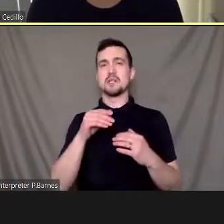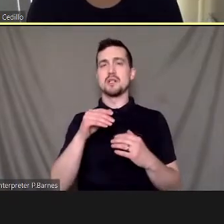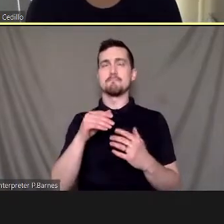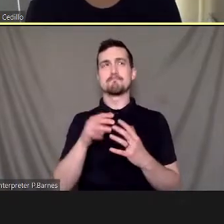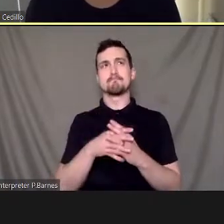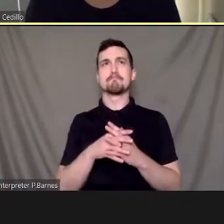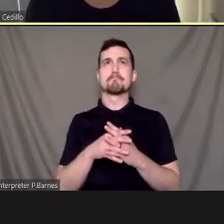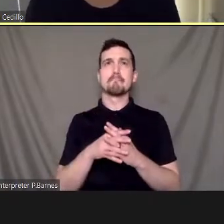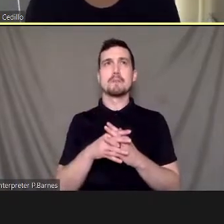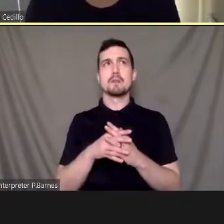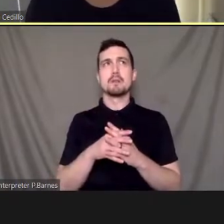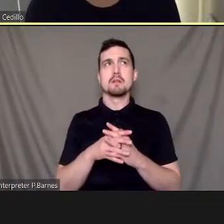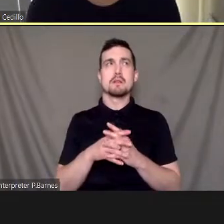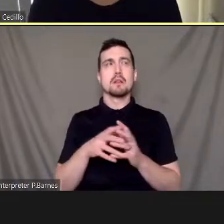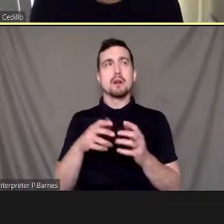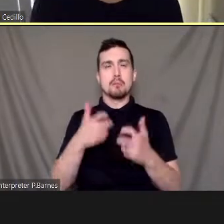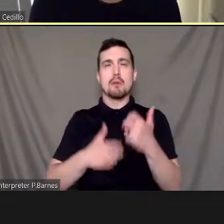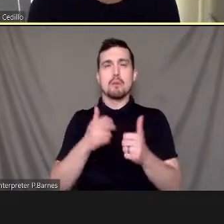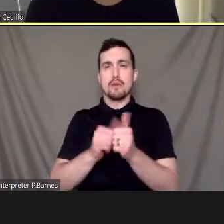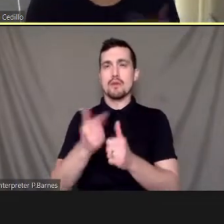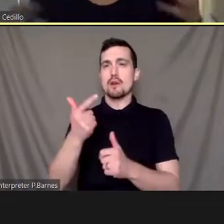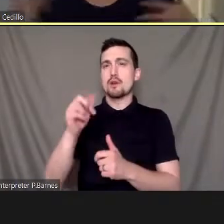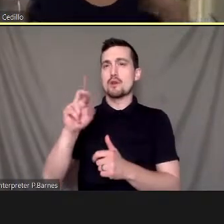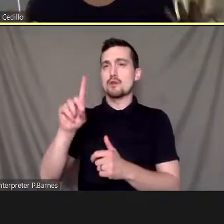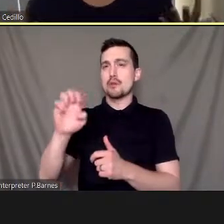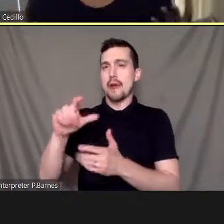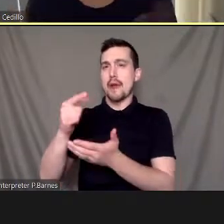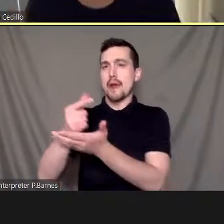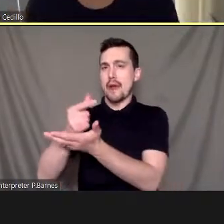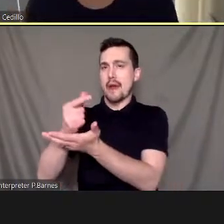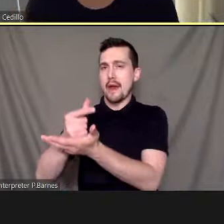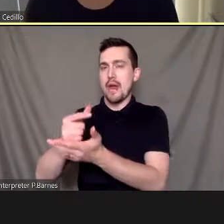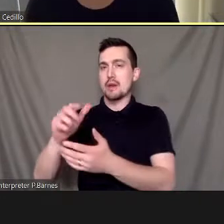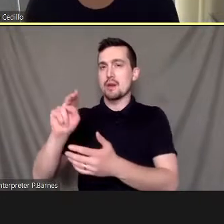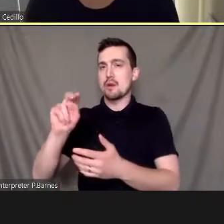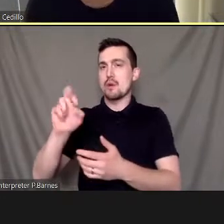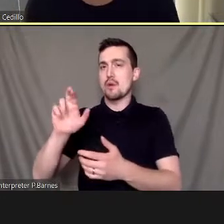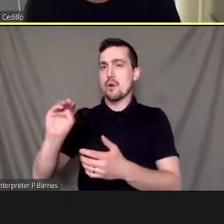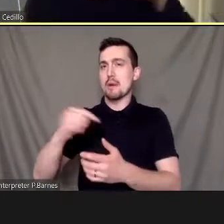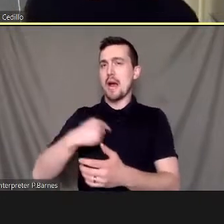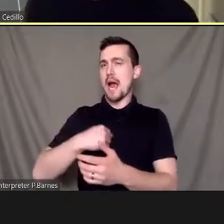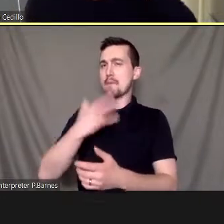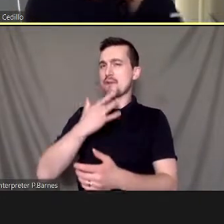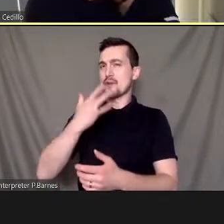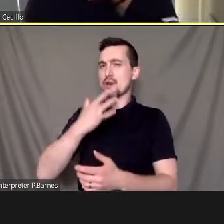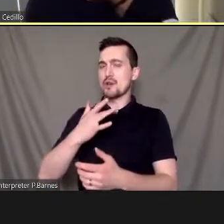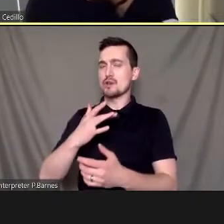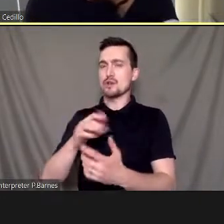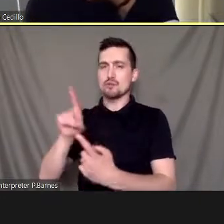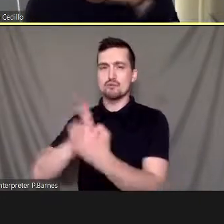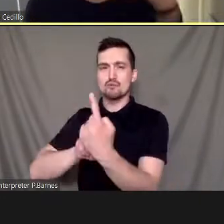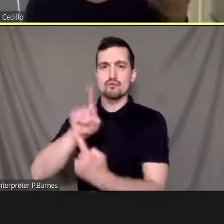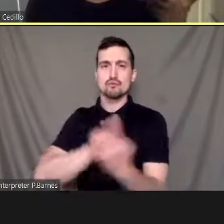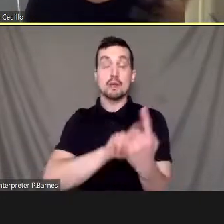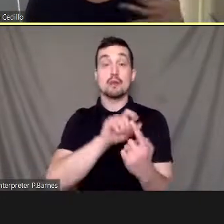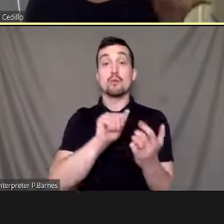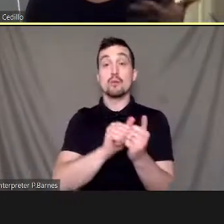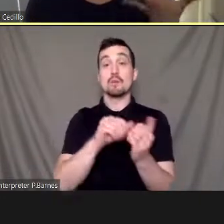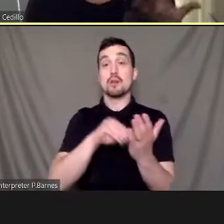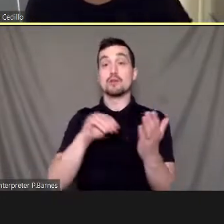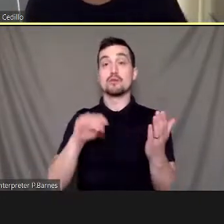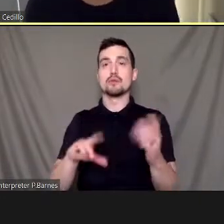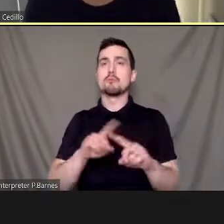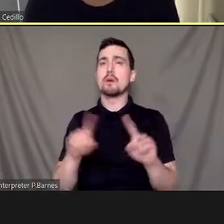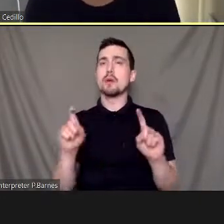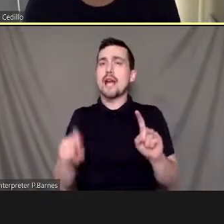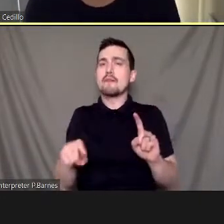in terms of that. And I prefer to work with my students. But we have to be careful